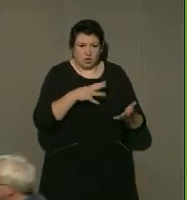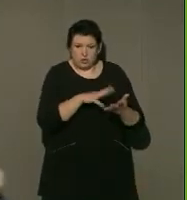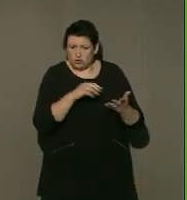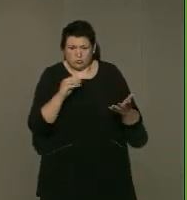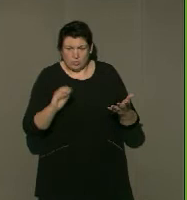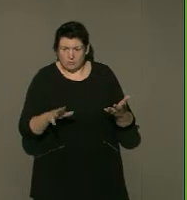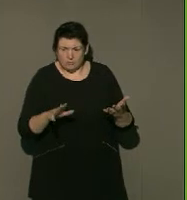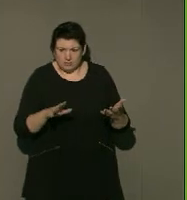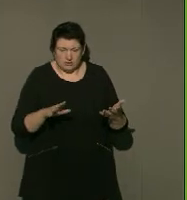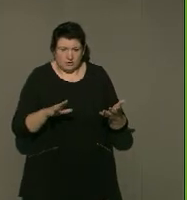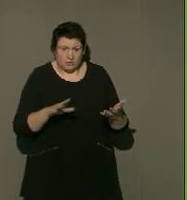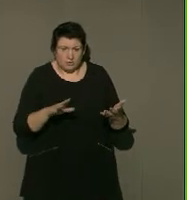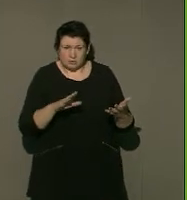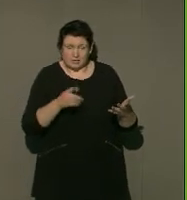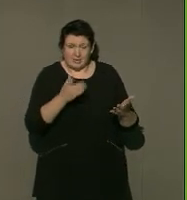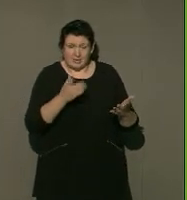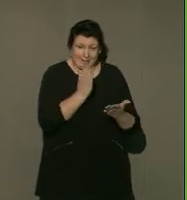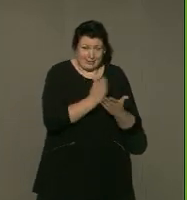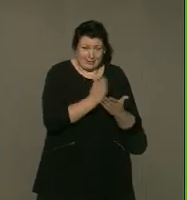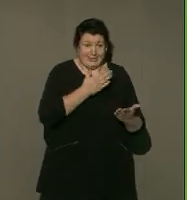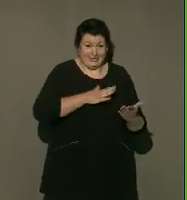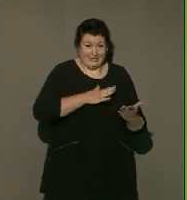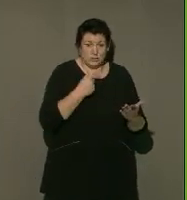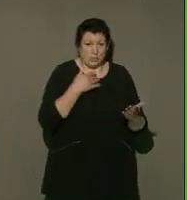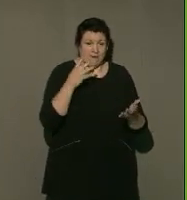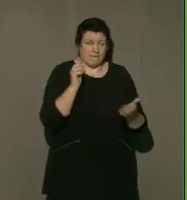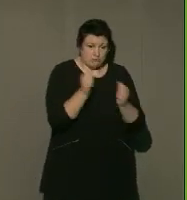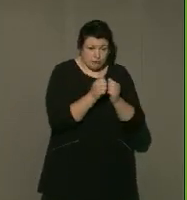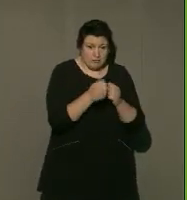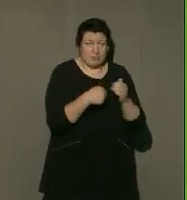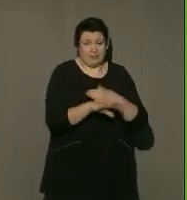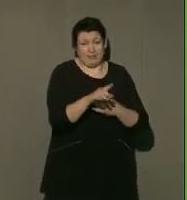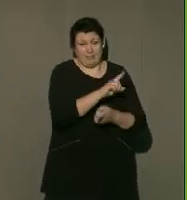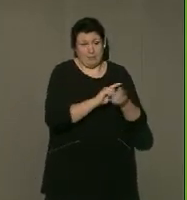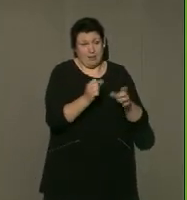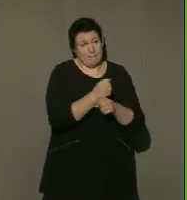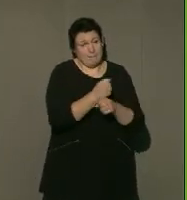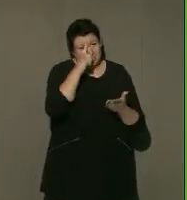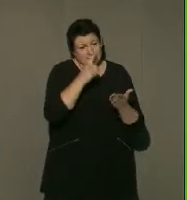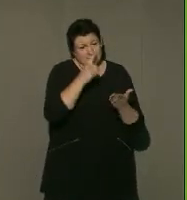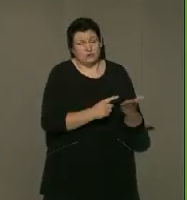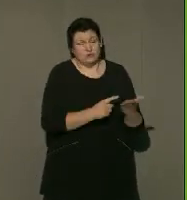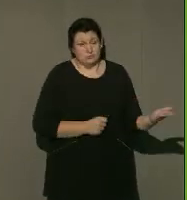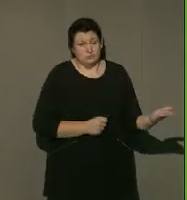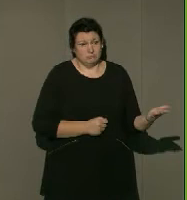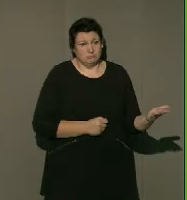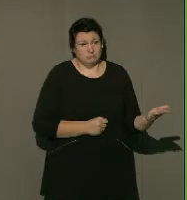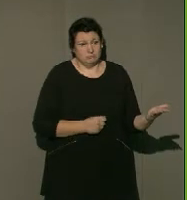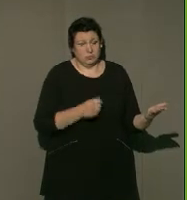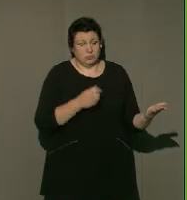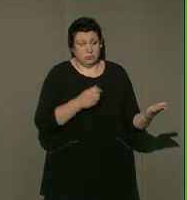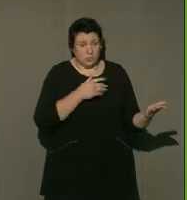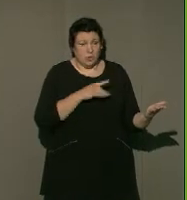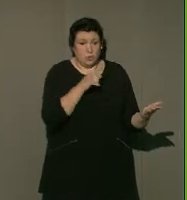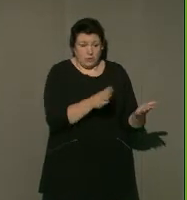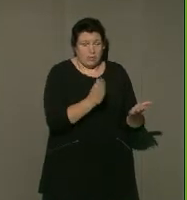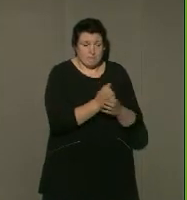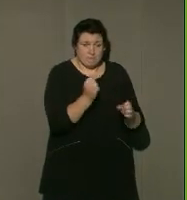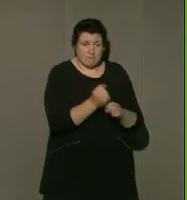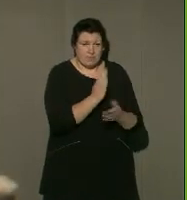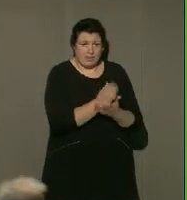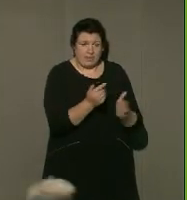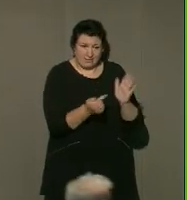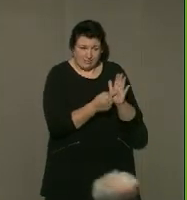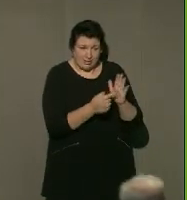have a quorum in their meetings when they make decisions. I think that a committee that is as important as SOC, which makes a number